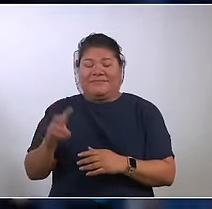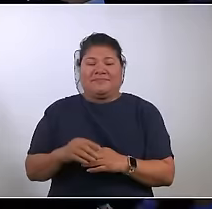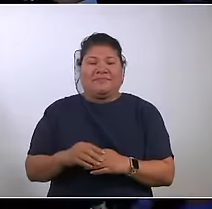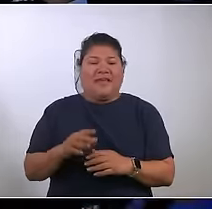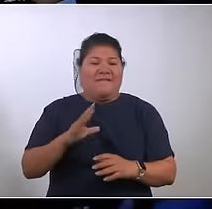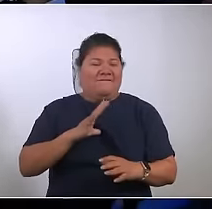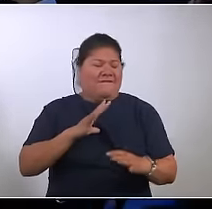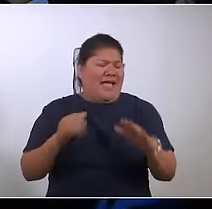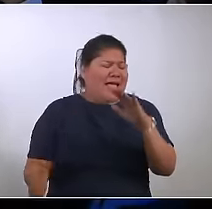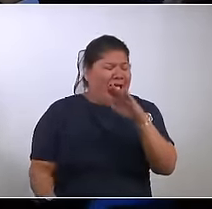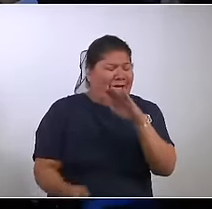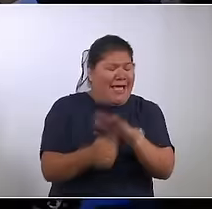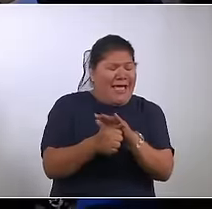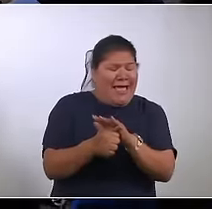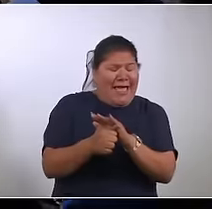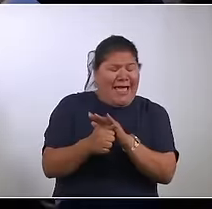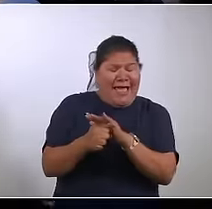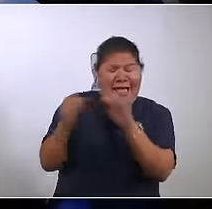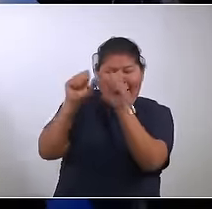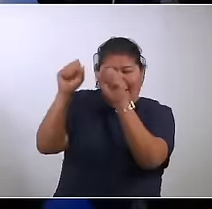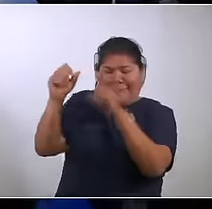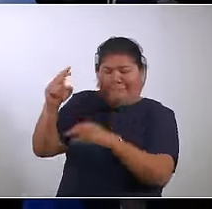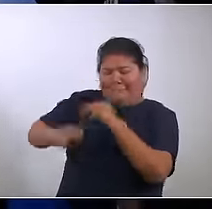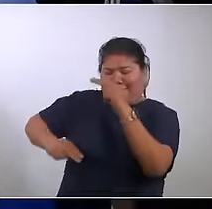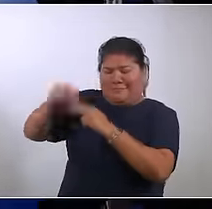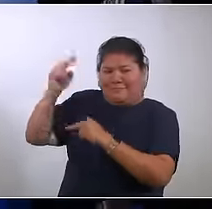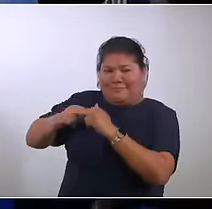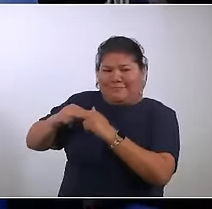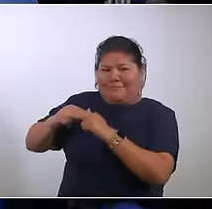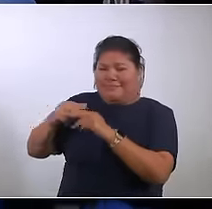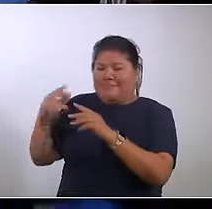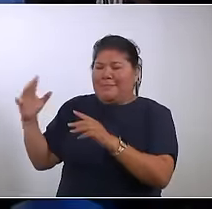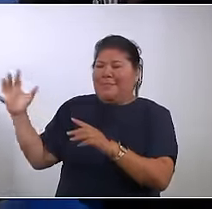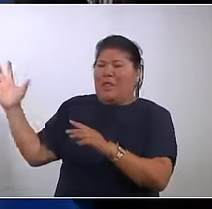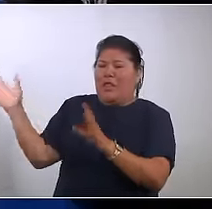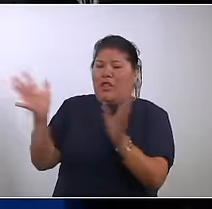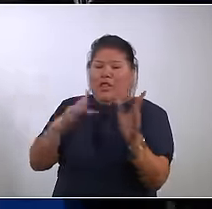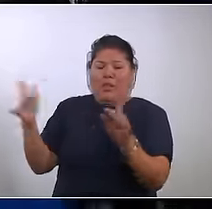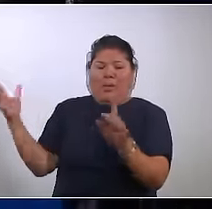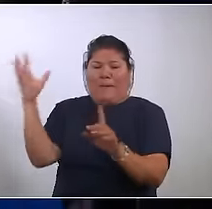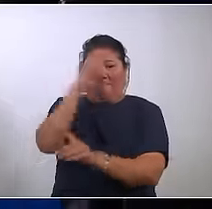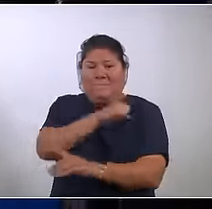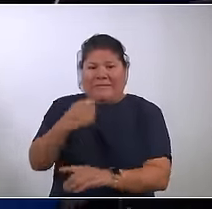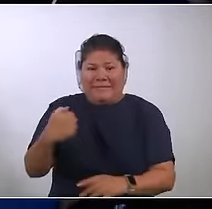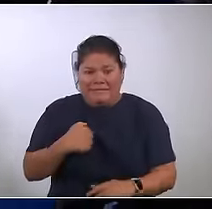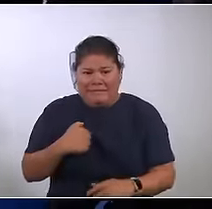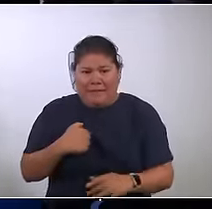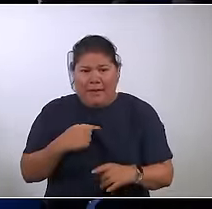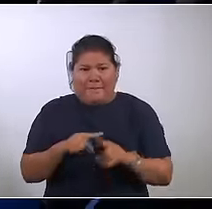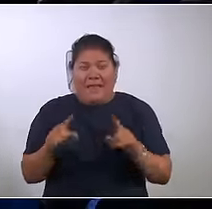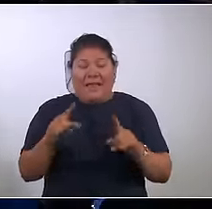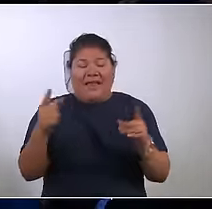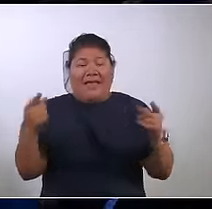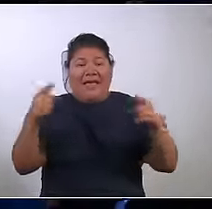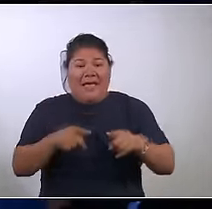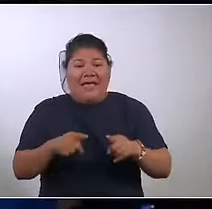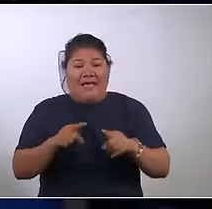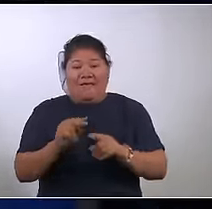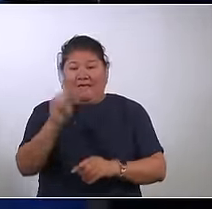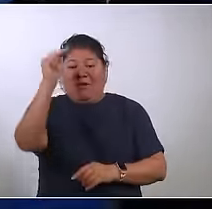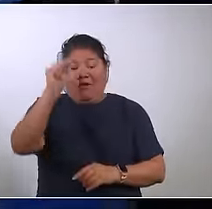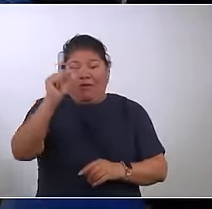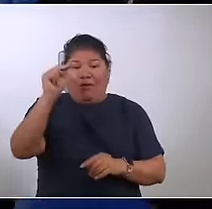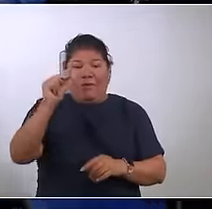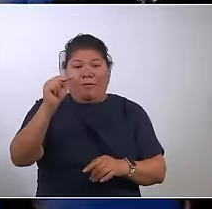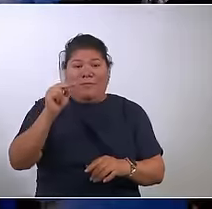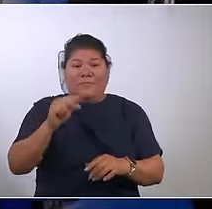could hide behind the structure. Me pudiera esconder de and esto. The wind wouldn't touch me. Y el viento no me toca. And if it started to blow from the north, y